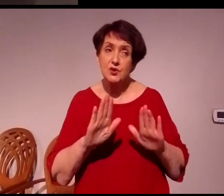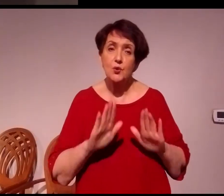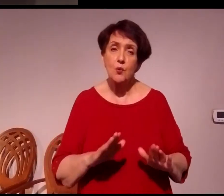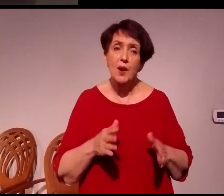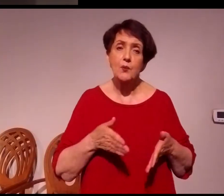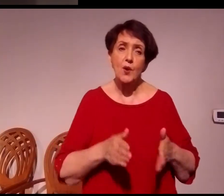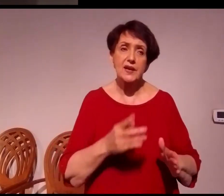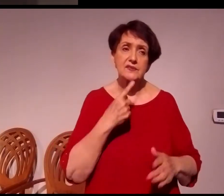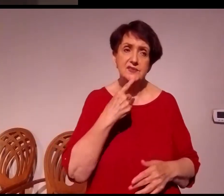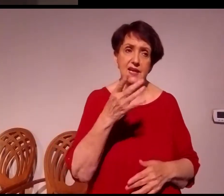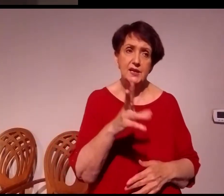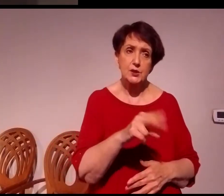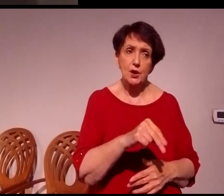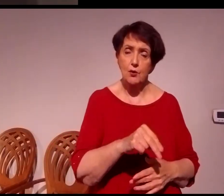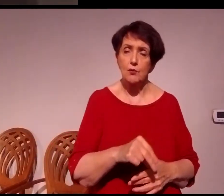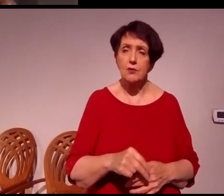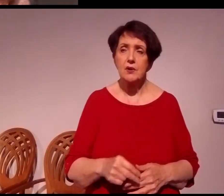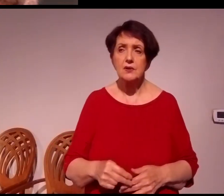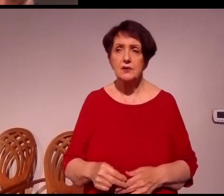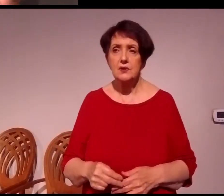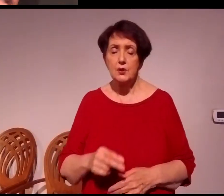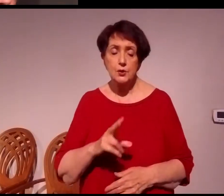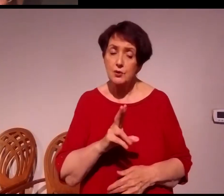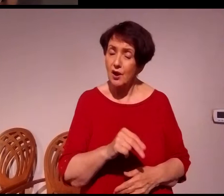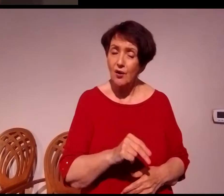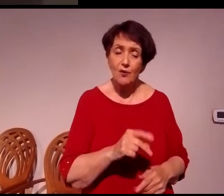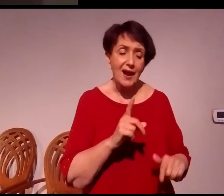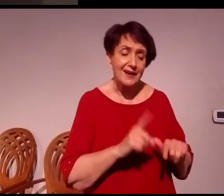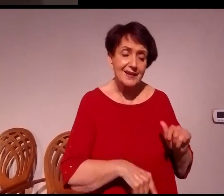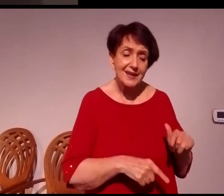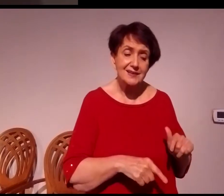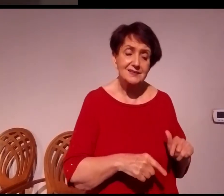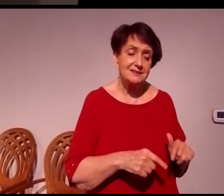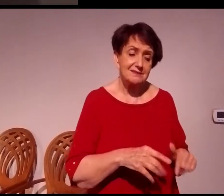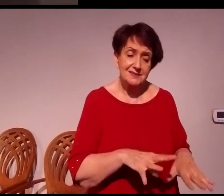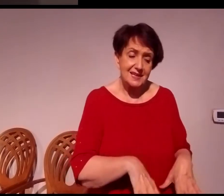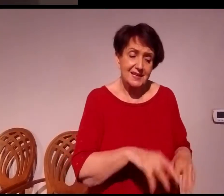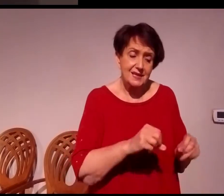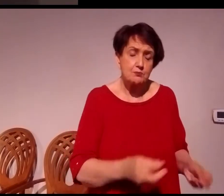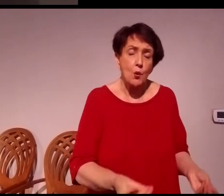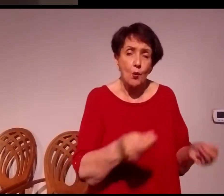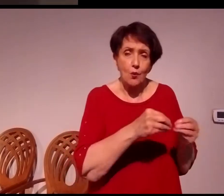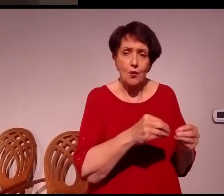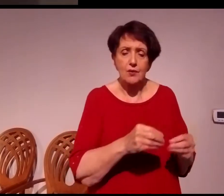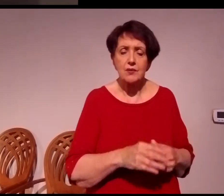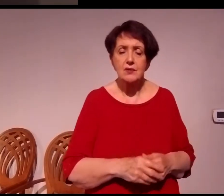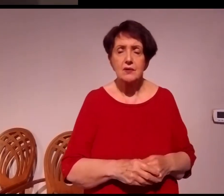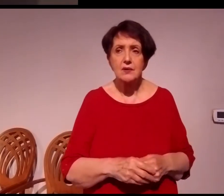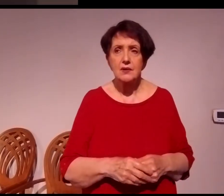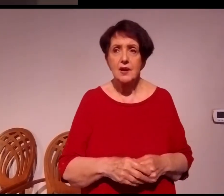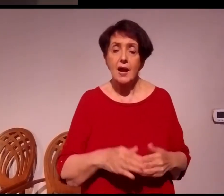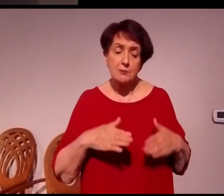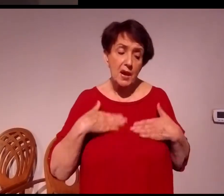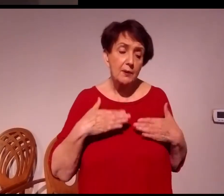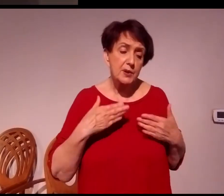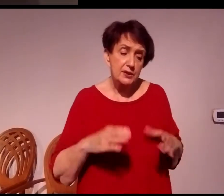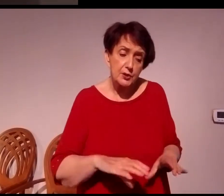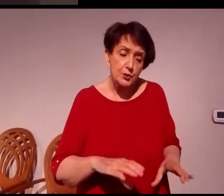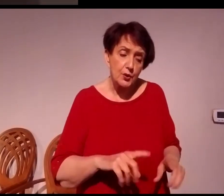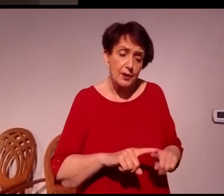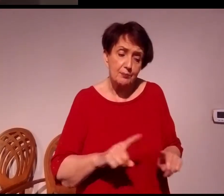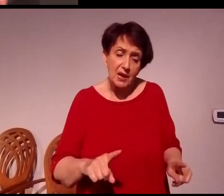I can't take anything more on. I'm happy to do that, but something has to shift. Do you see? And as we learn to say